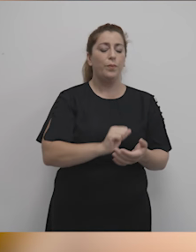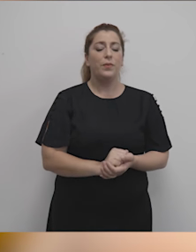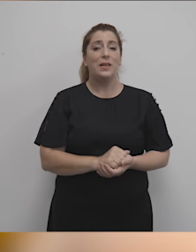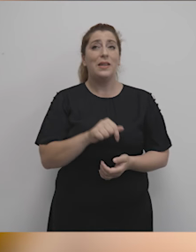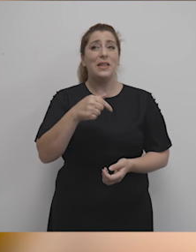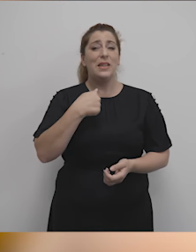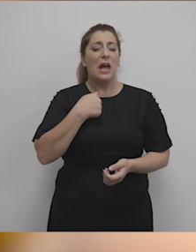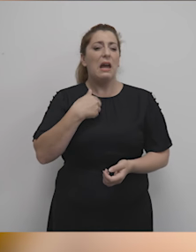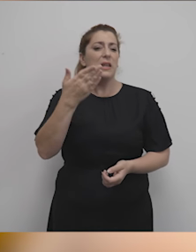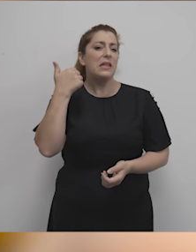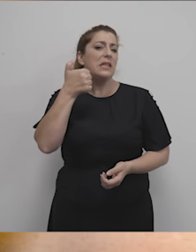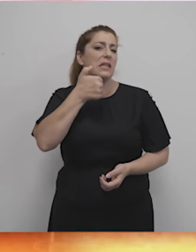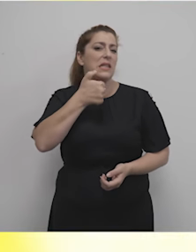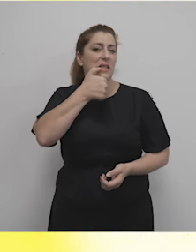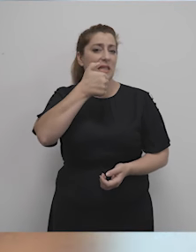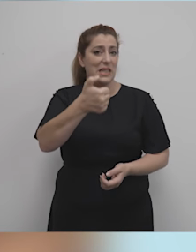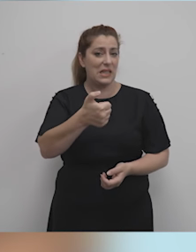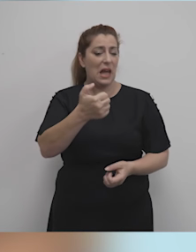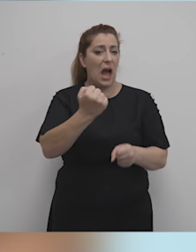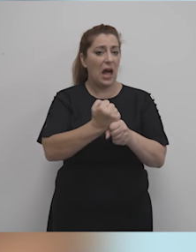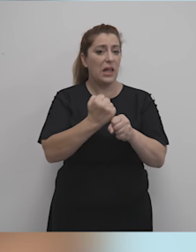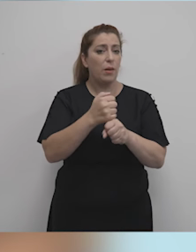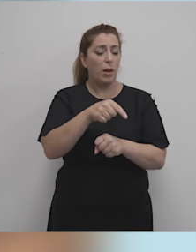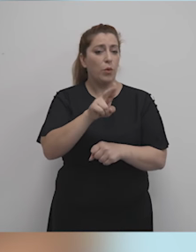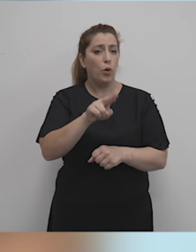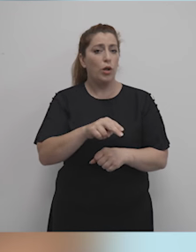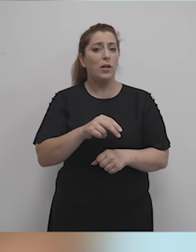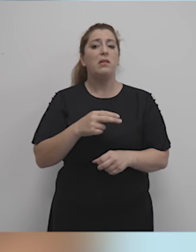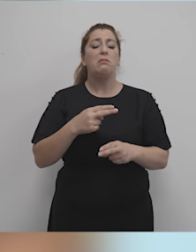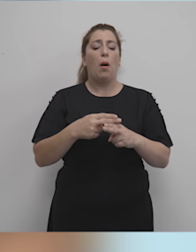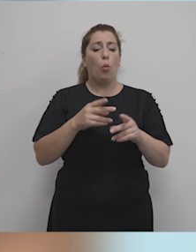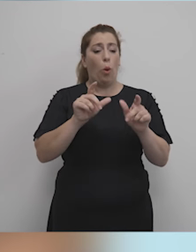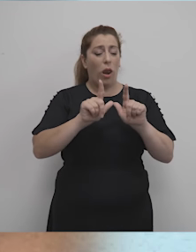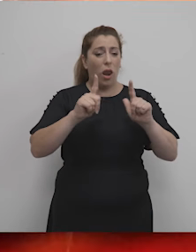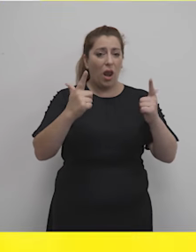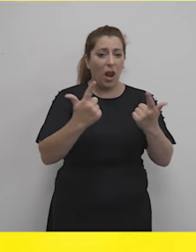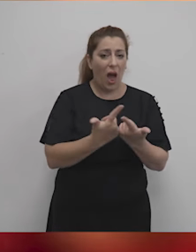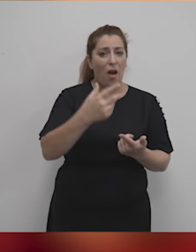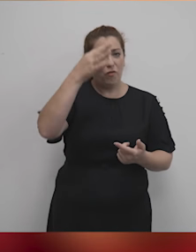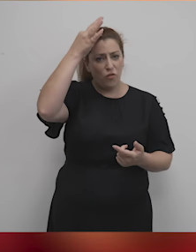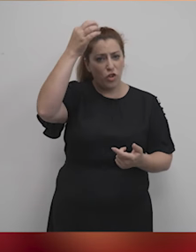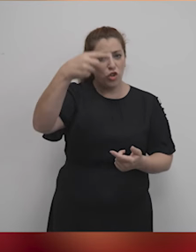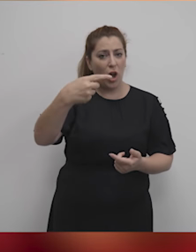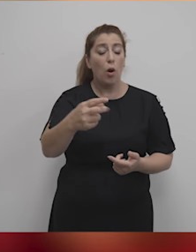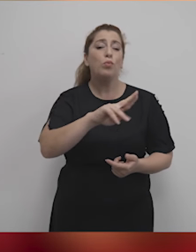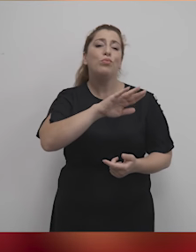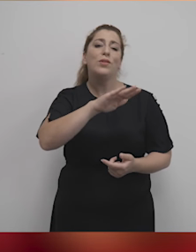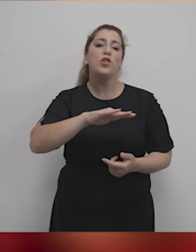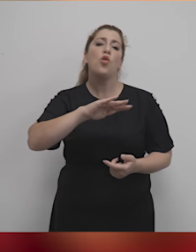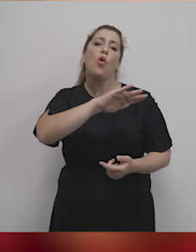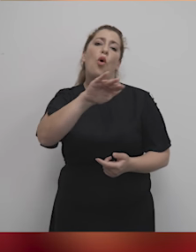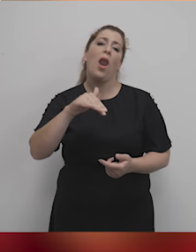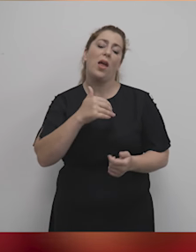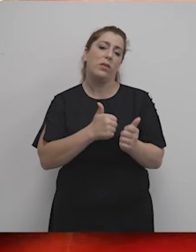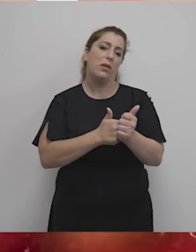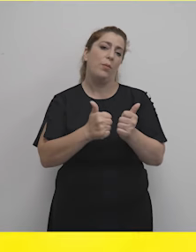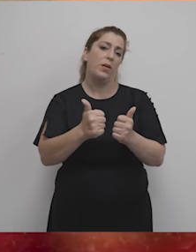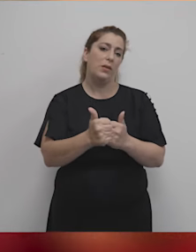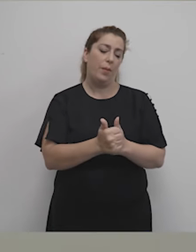persuni b'disabilità. Namlu laqat kull xar fil-AGM jikenna